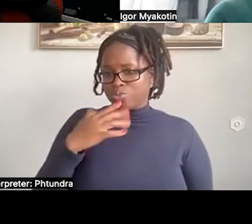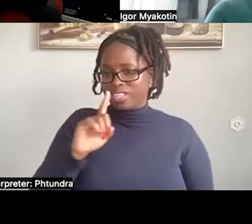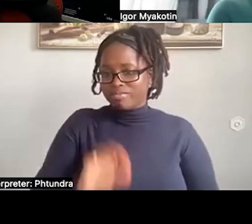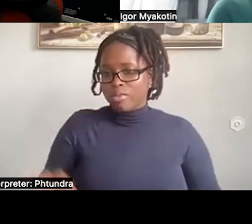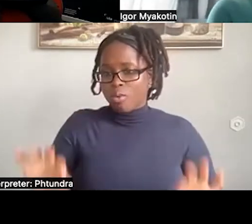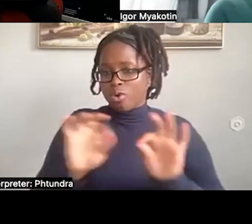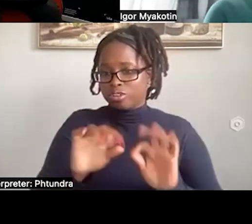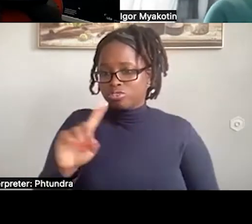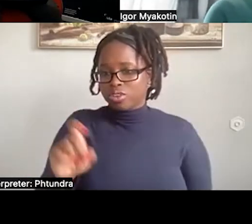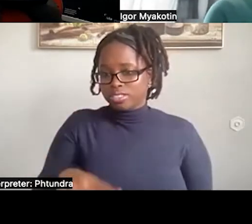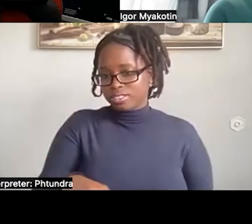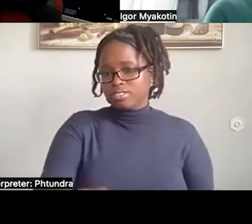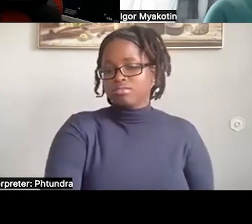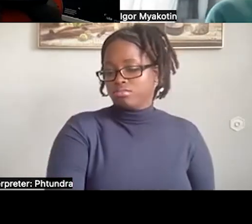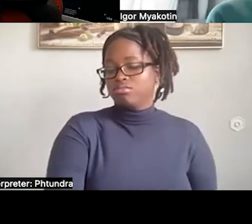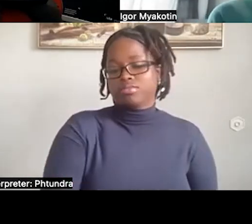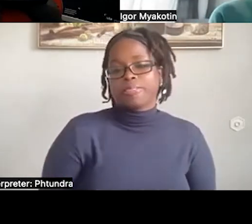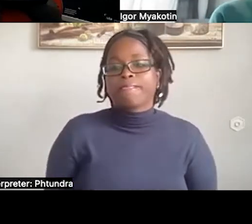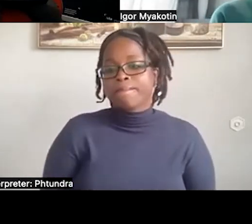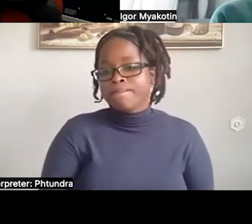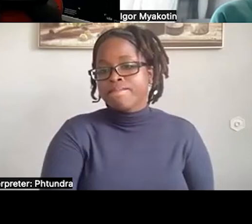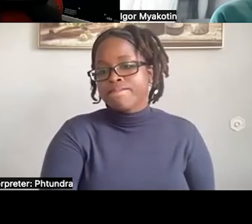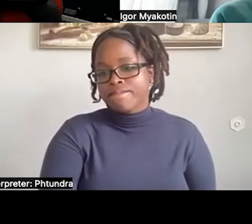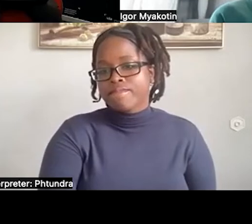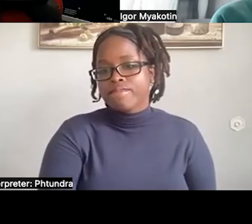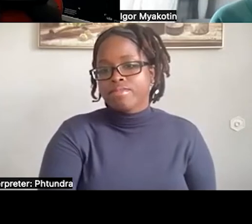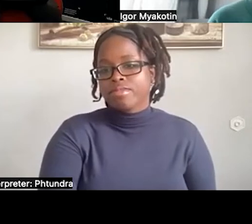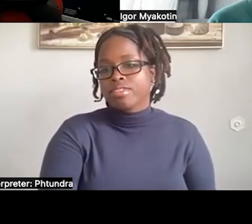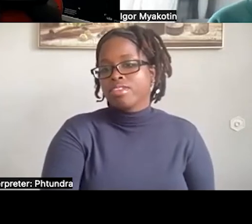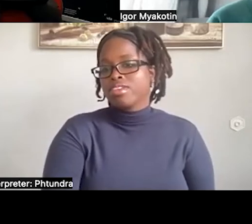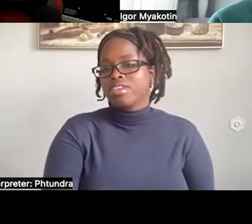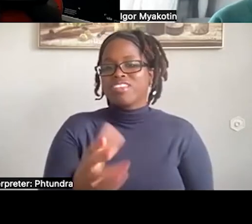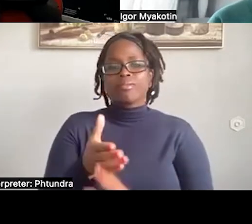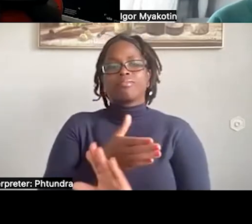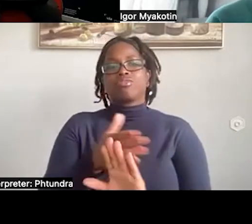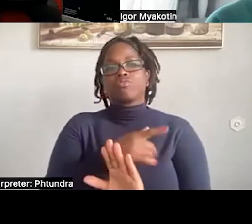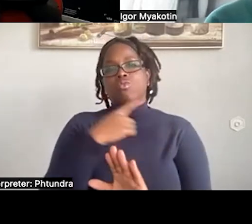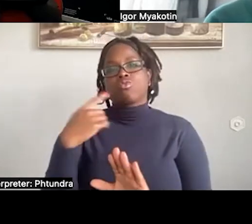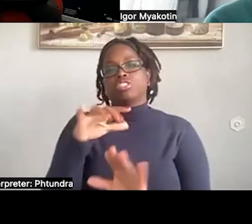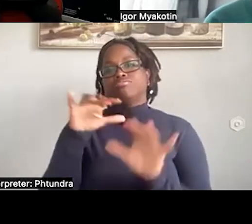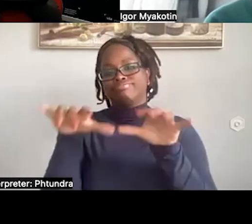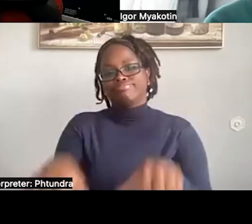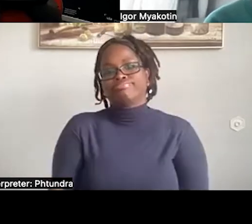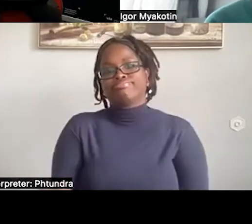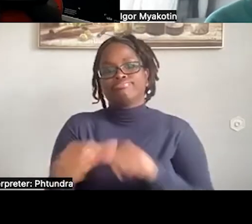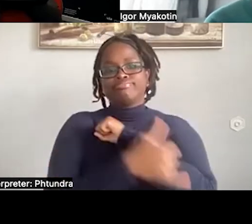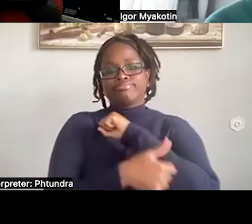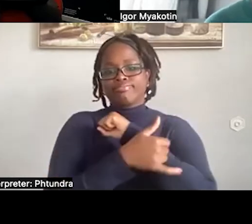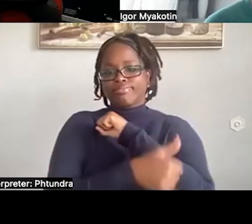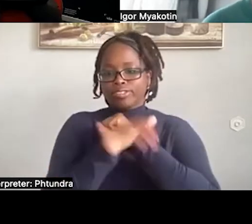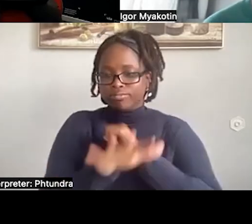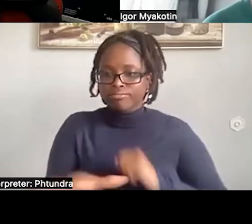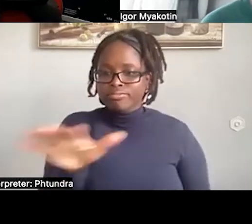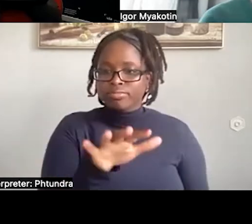even before Russia invades Ukraine, but Jenna already